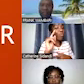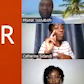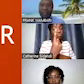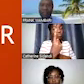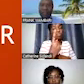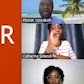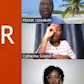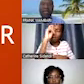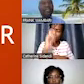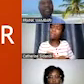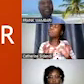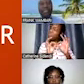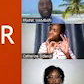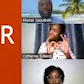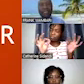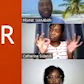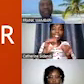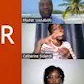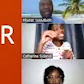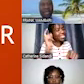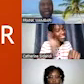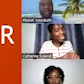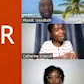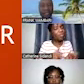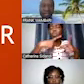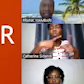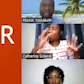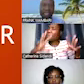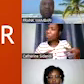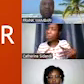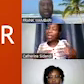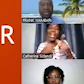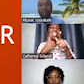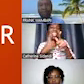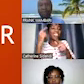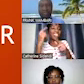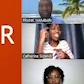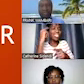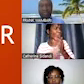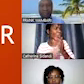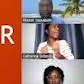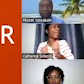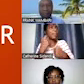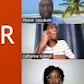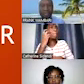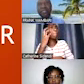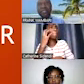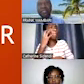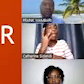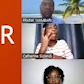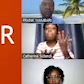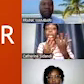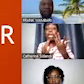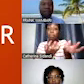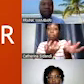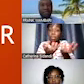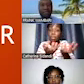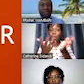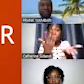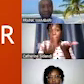Take time, retreat asunder, and think what has happened. It could be a business, it could be